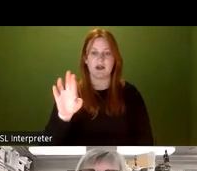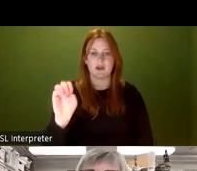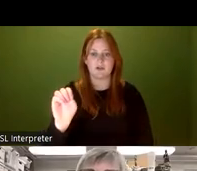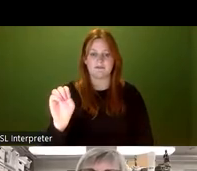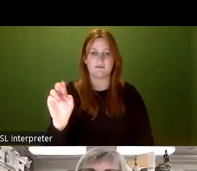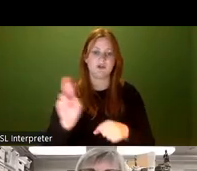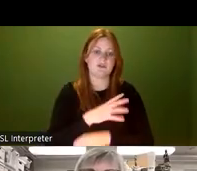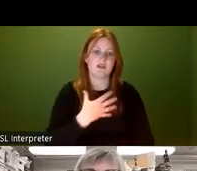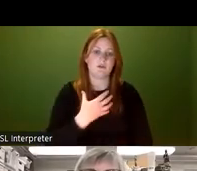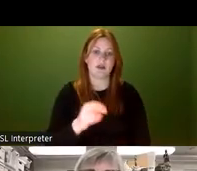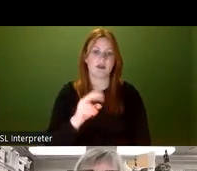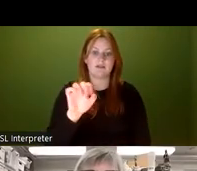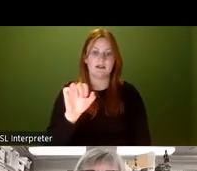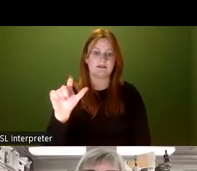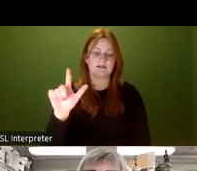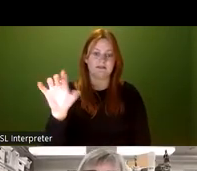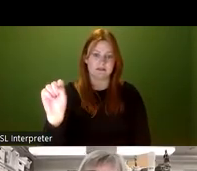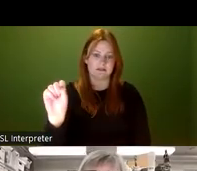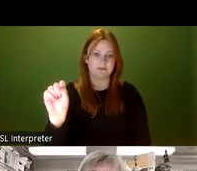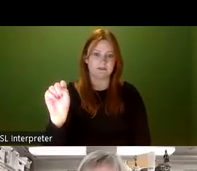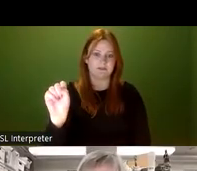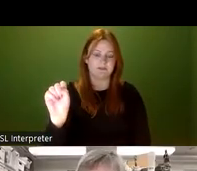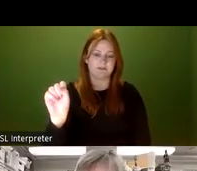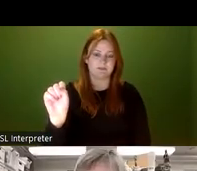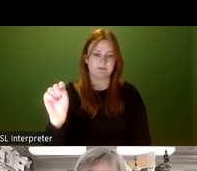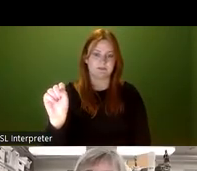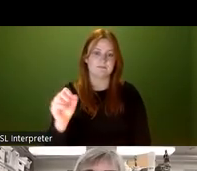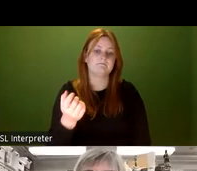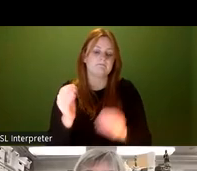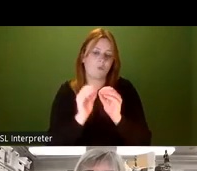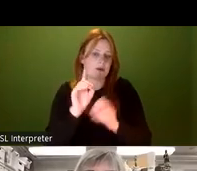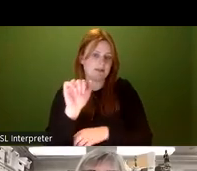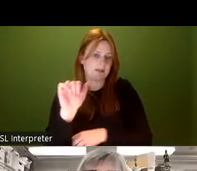white vessels and a detail.